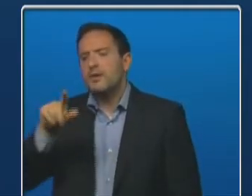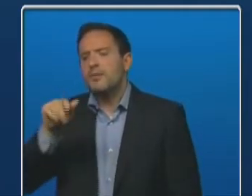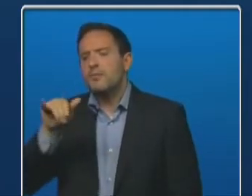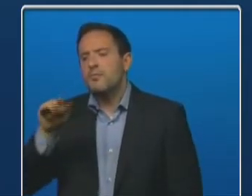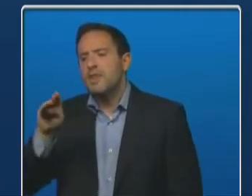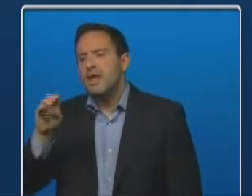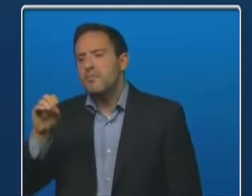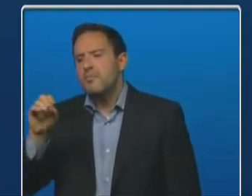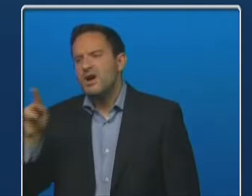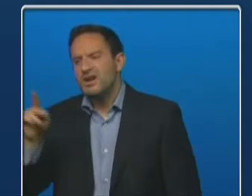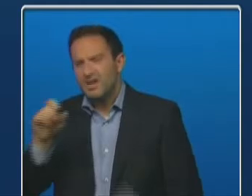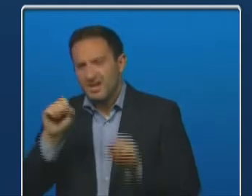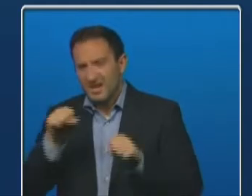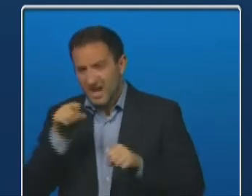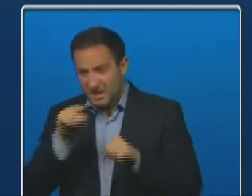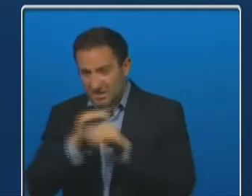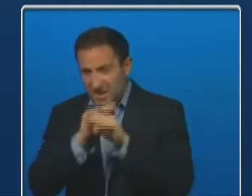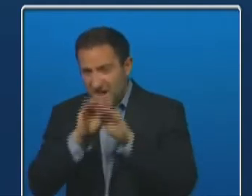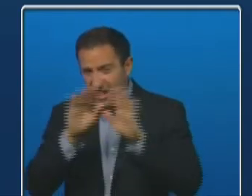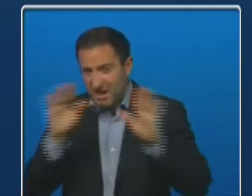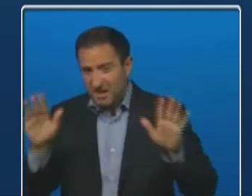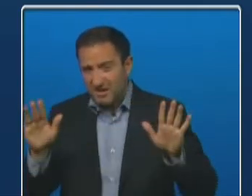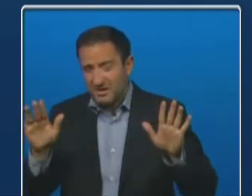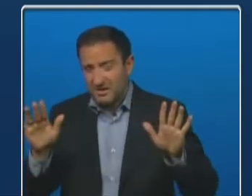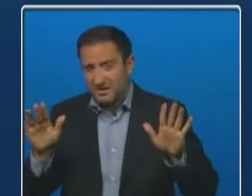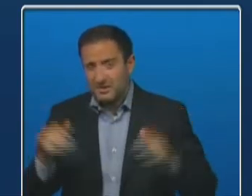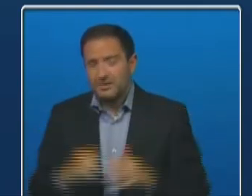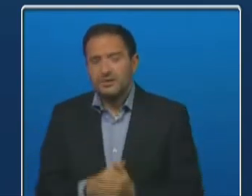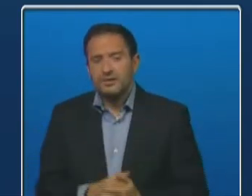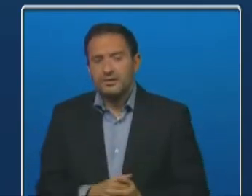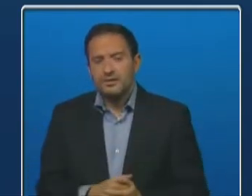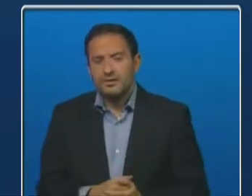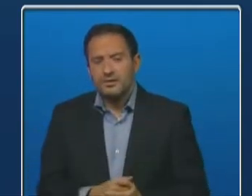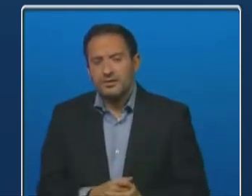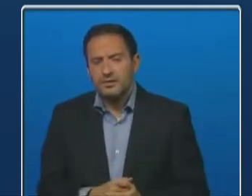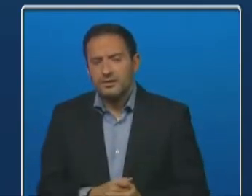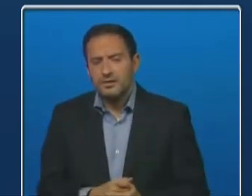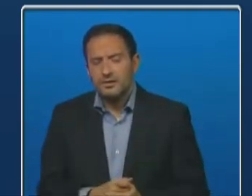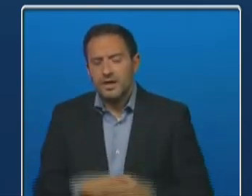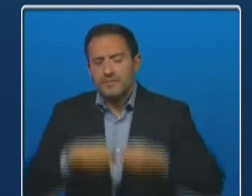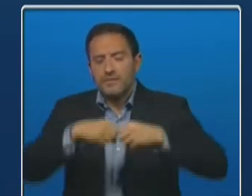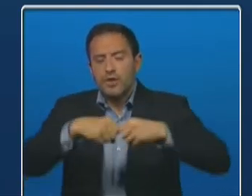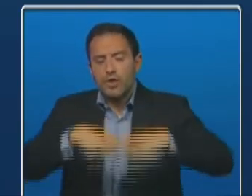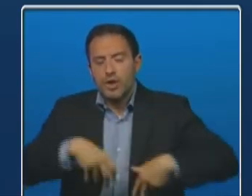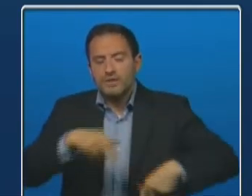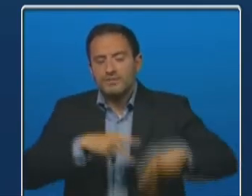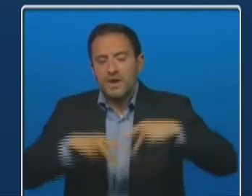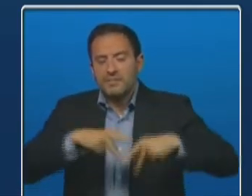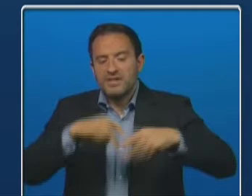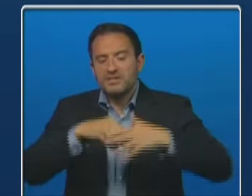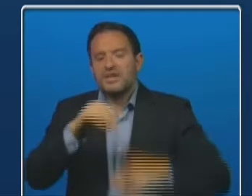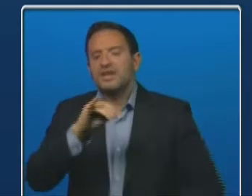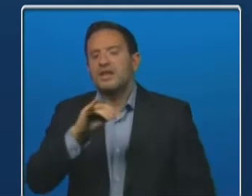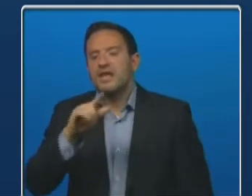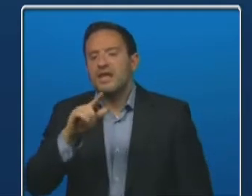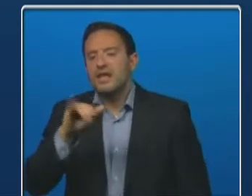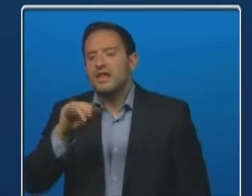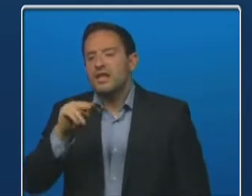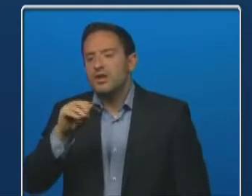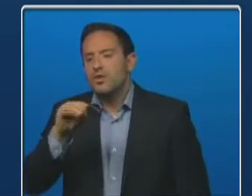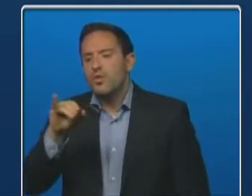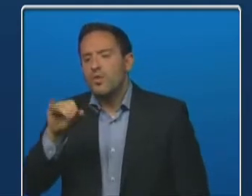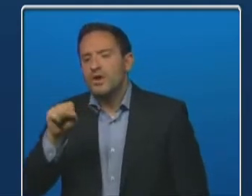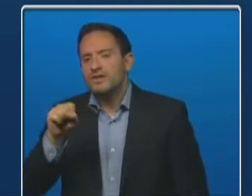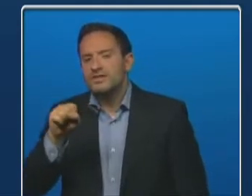perhaps a little clearer? Is the loss not so much, so we lost population in Illinois, but was it really more of a matter